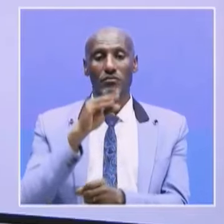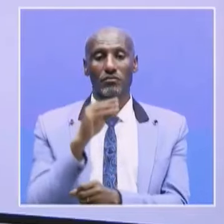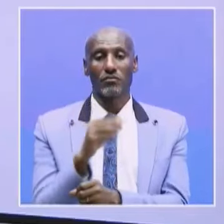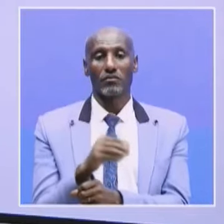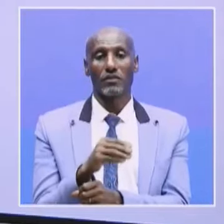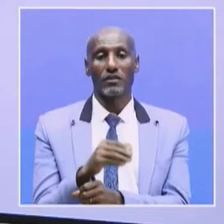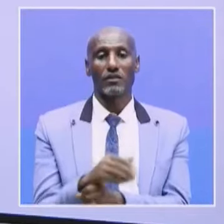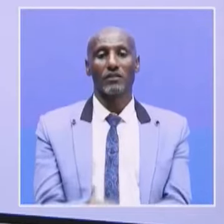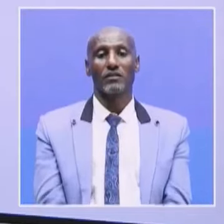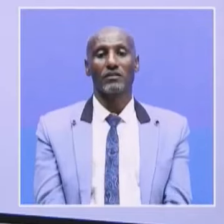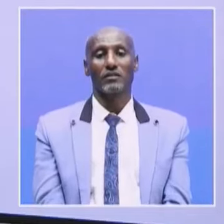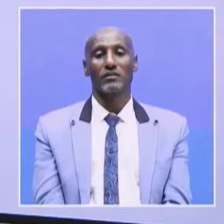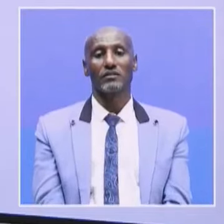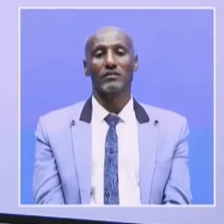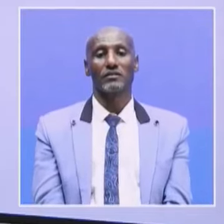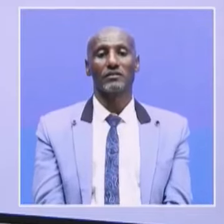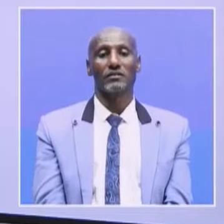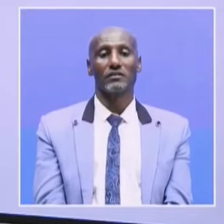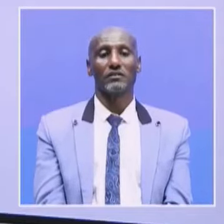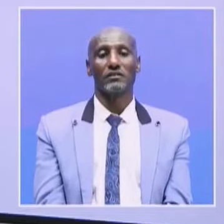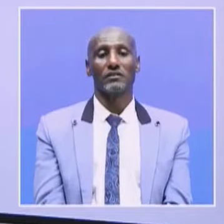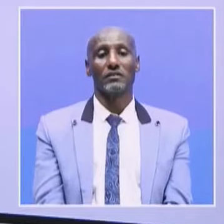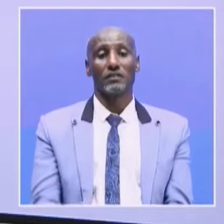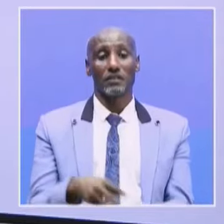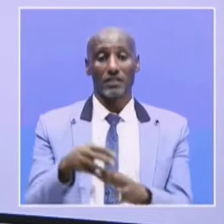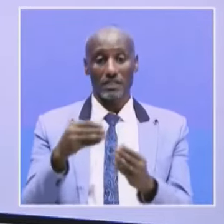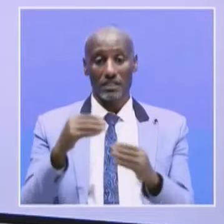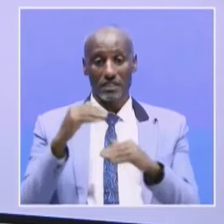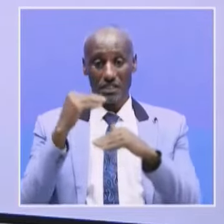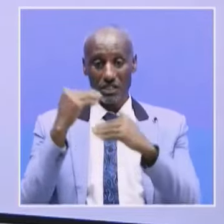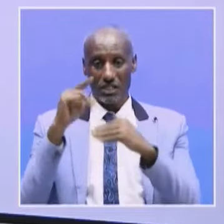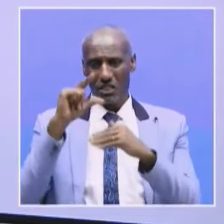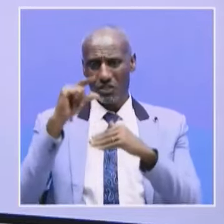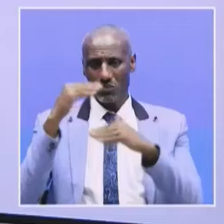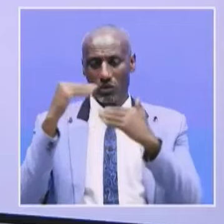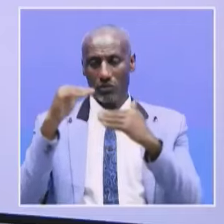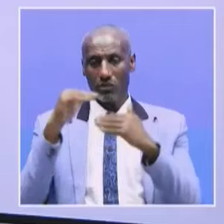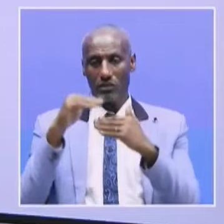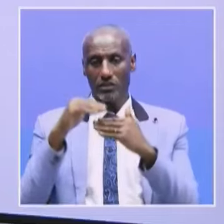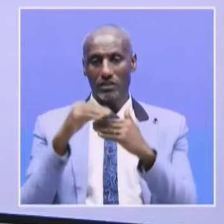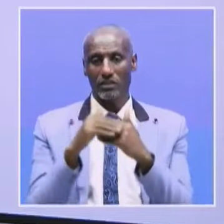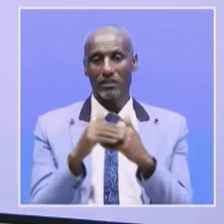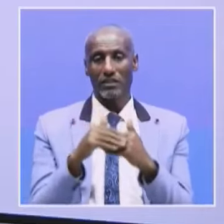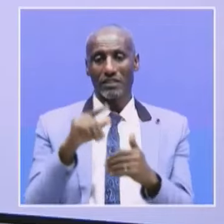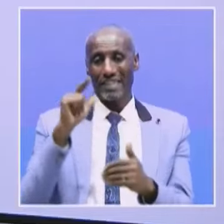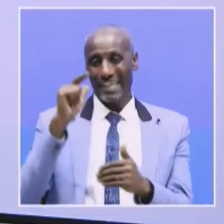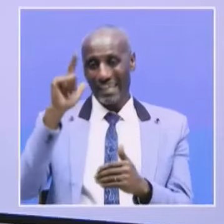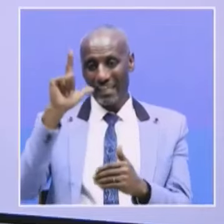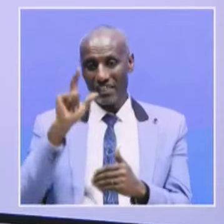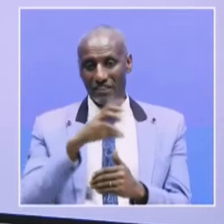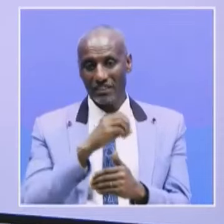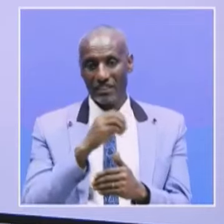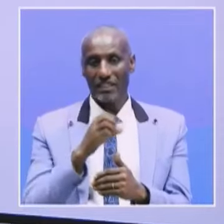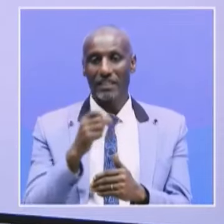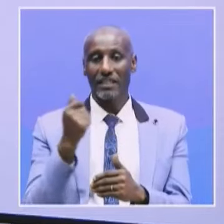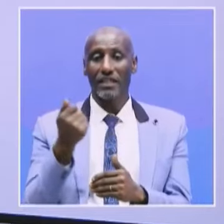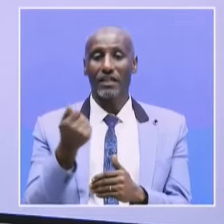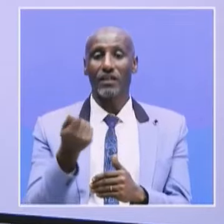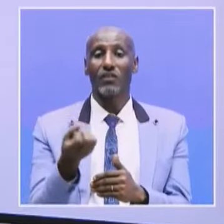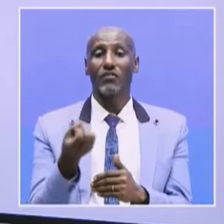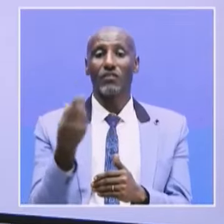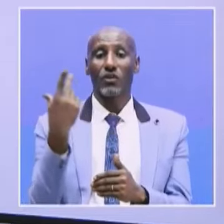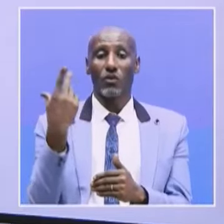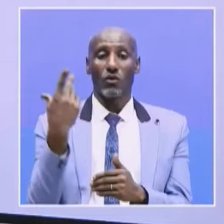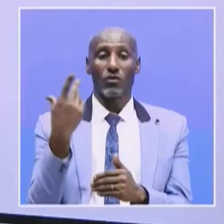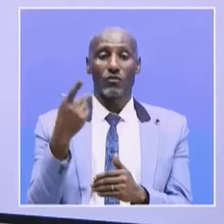of, when we come to this example, this is a small amount of things. So here is 2 choices, a little and a few. So when